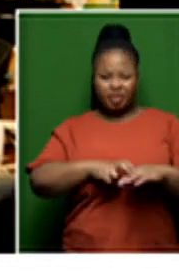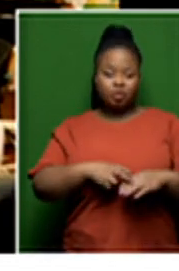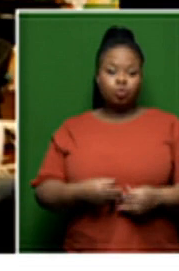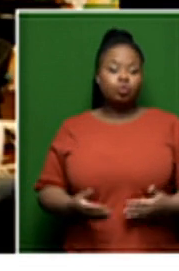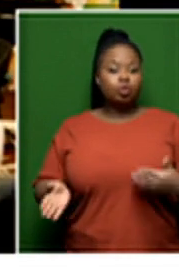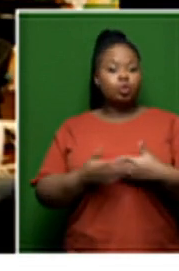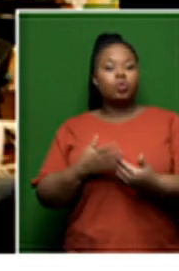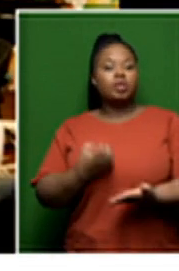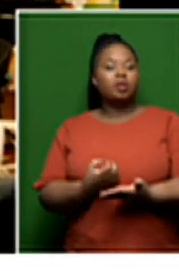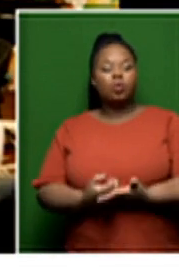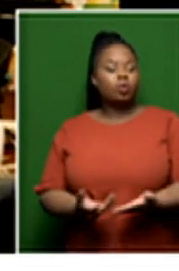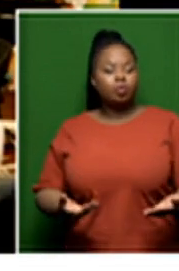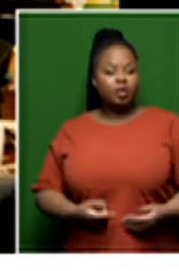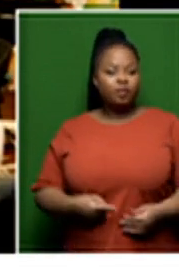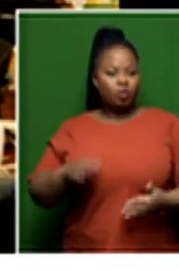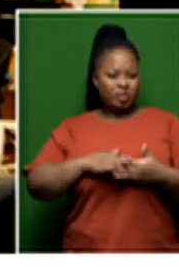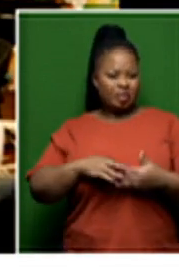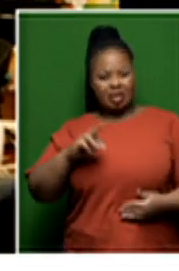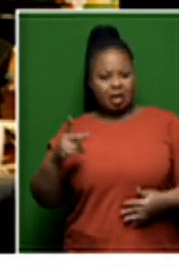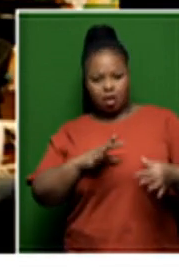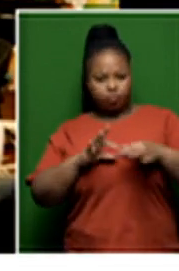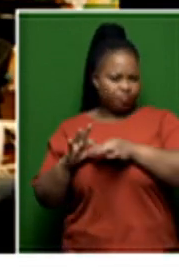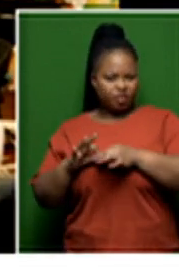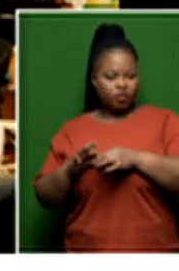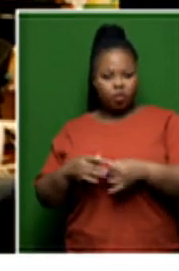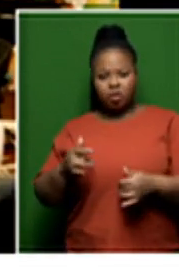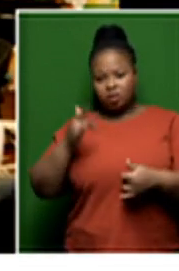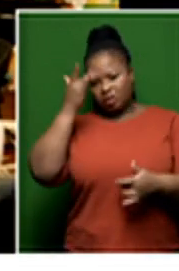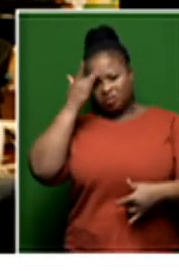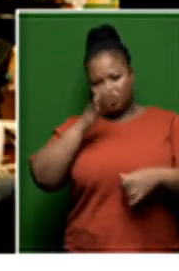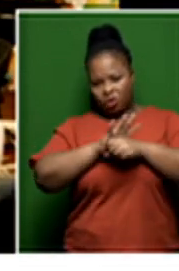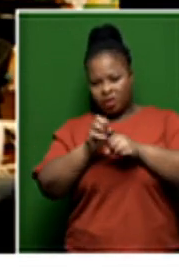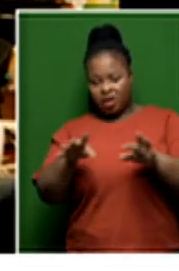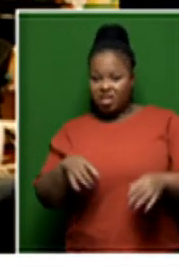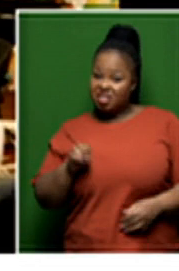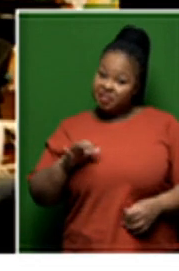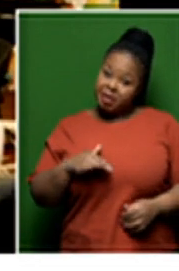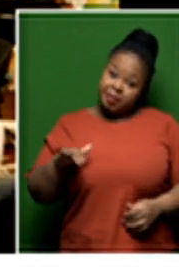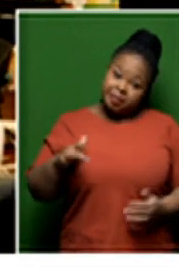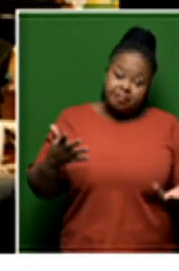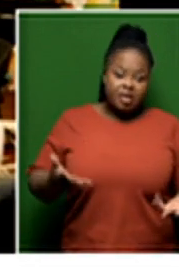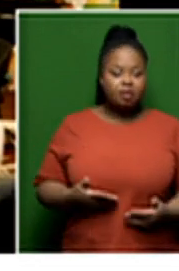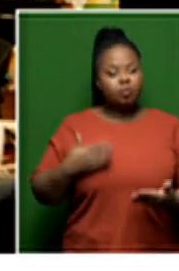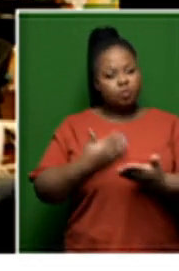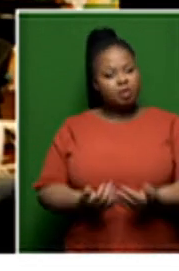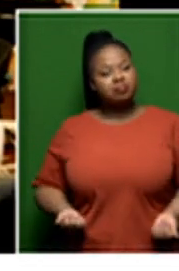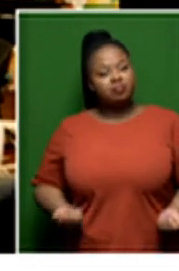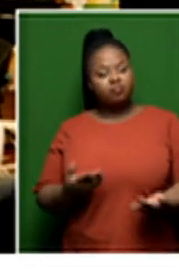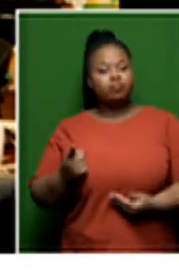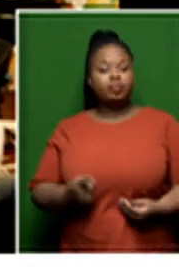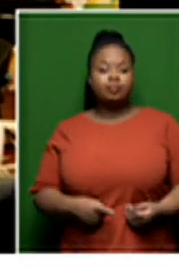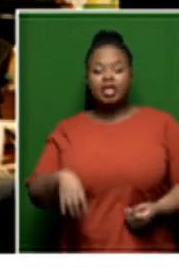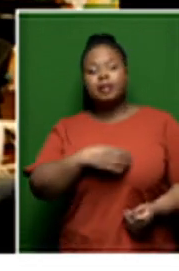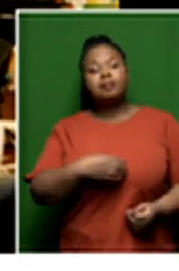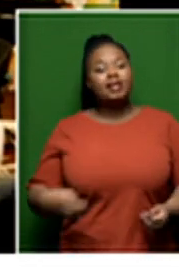shut down the economy for reasons that are related to COVID. If not, we should be on course to deliver on that. The president